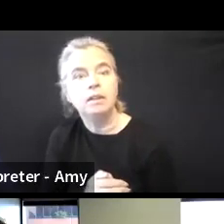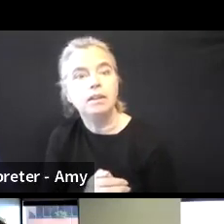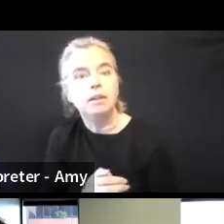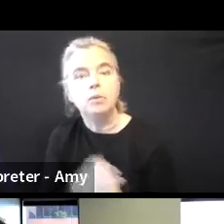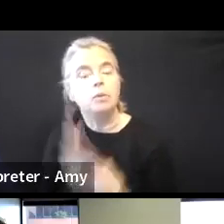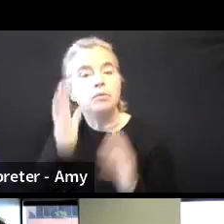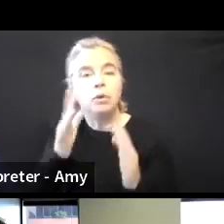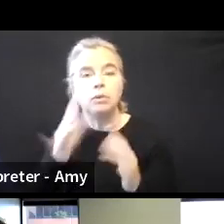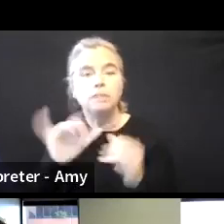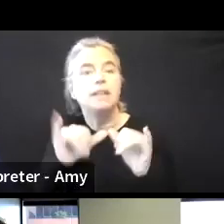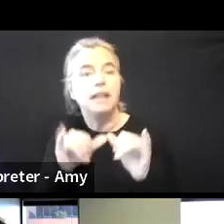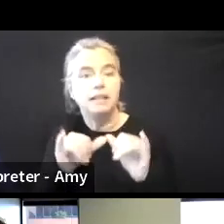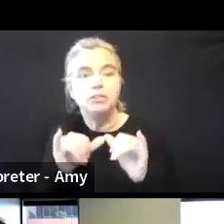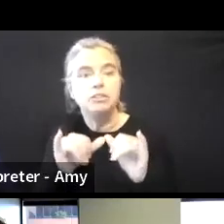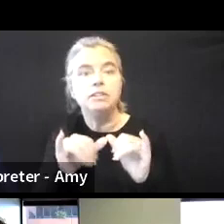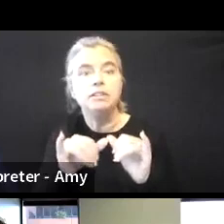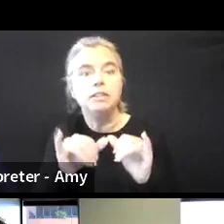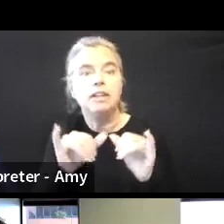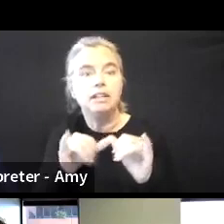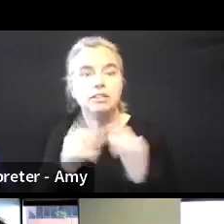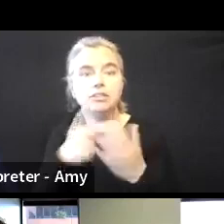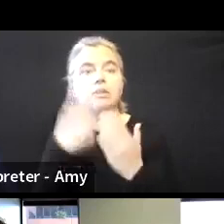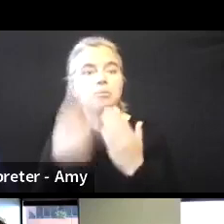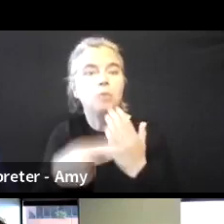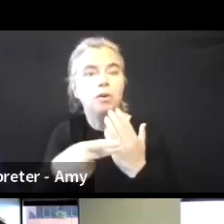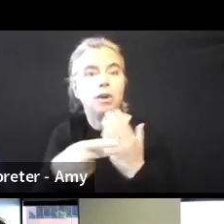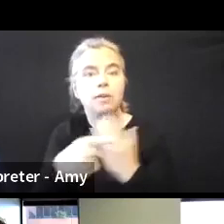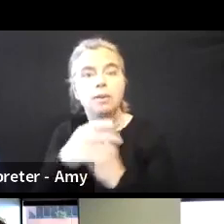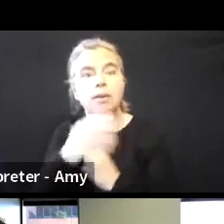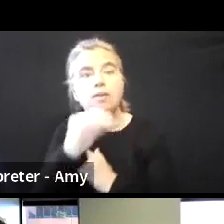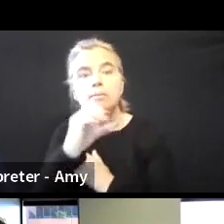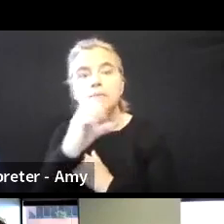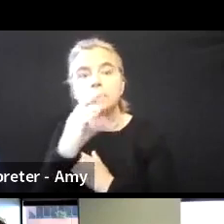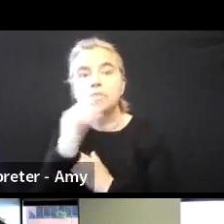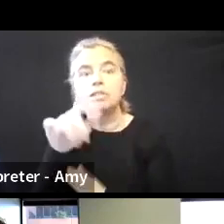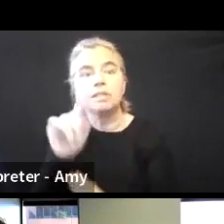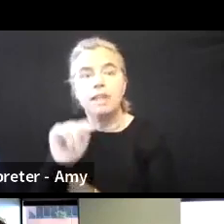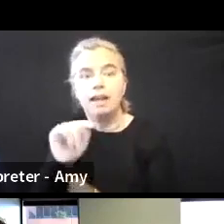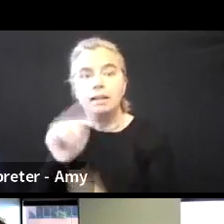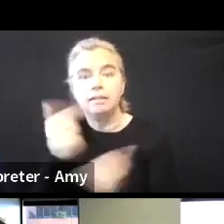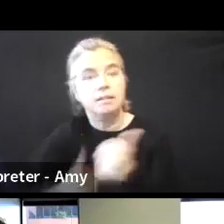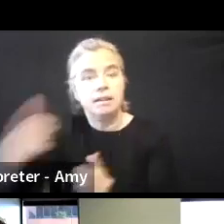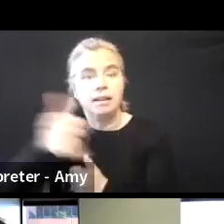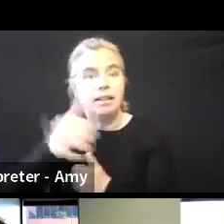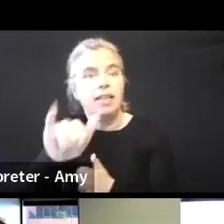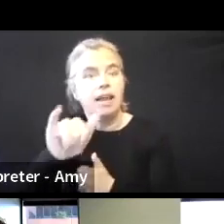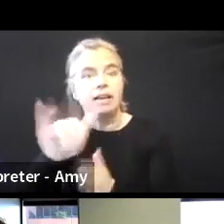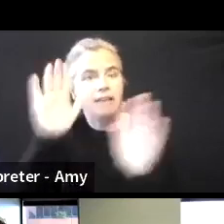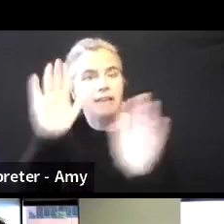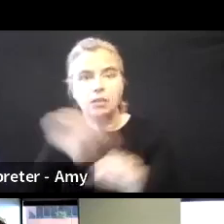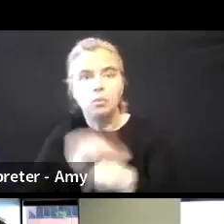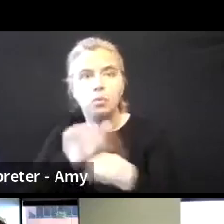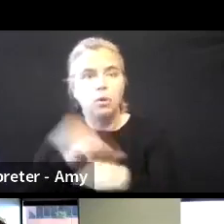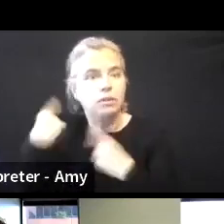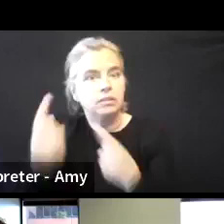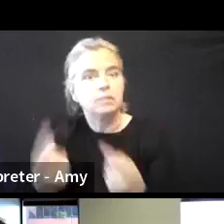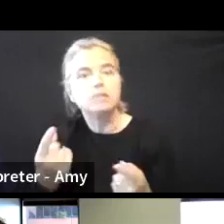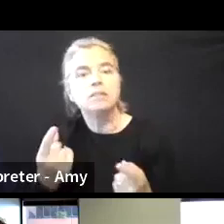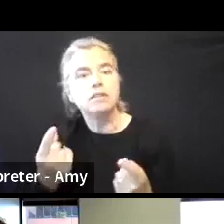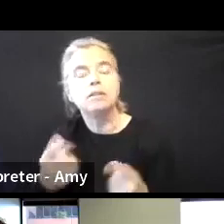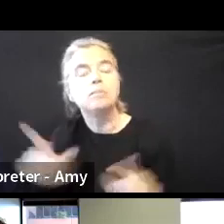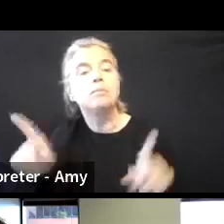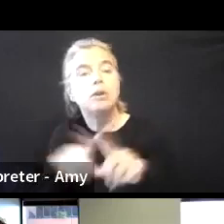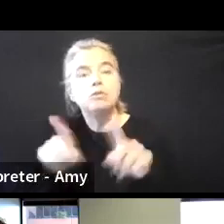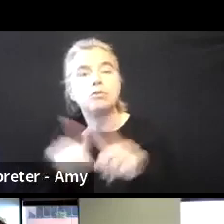program, headed by a project manager like Mr. Scott. He's done an excellent job at that. But also so have been the